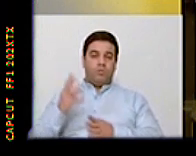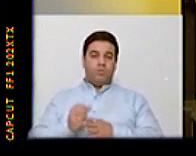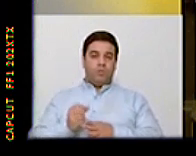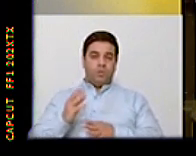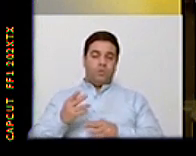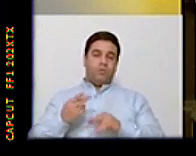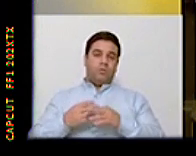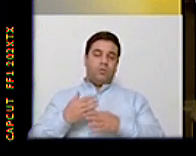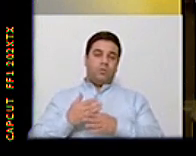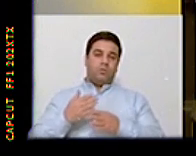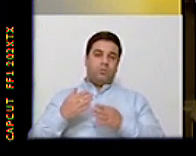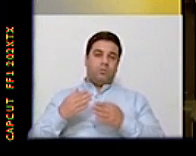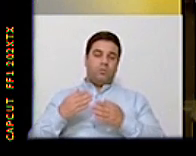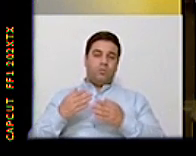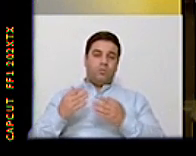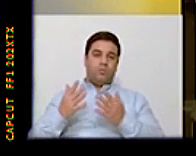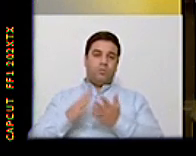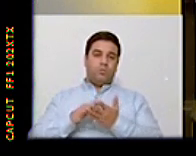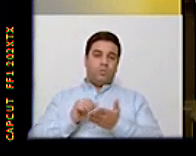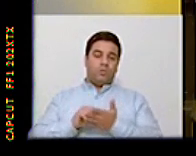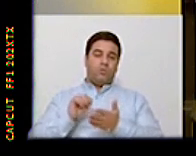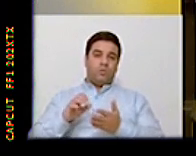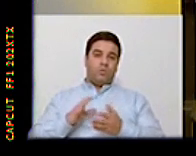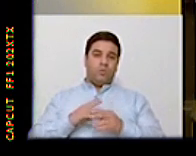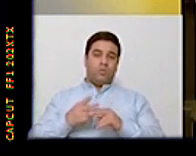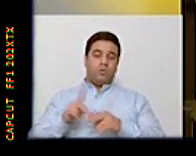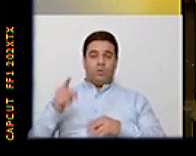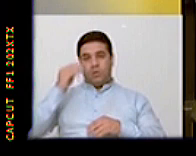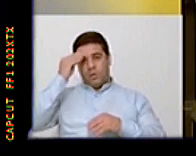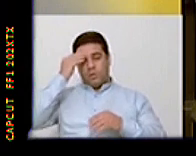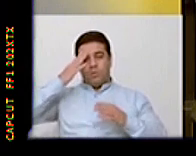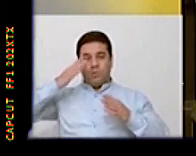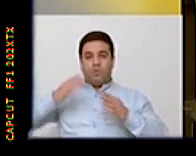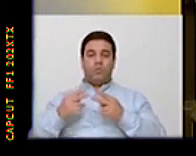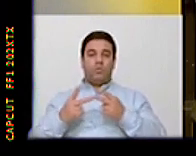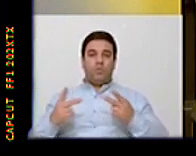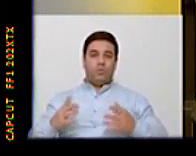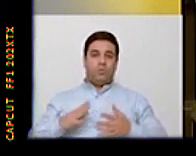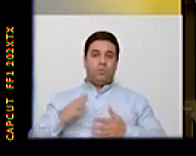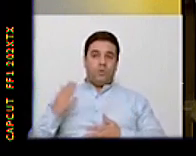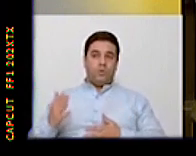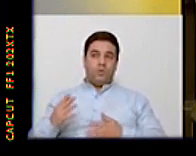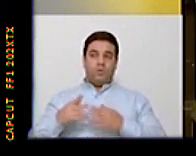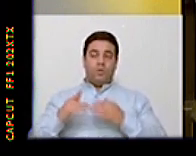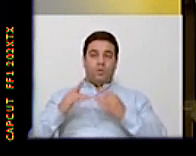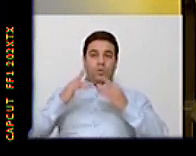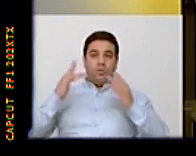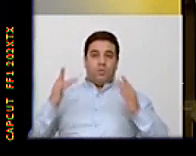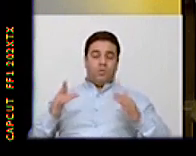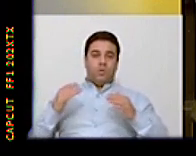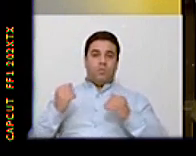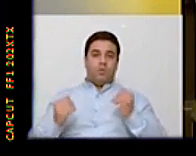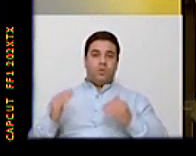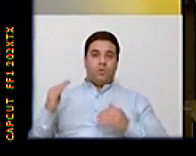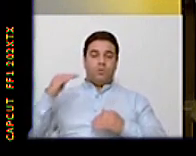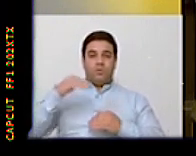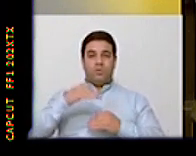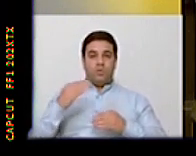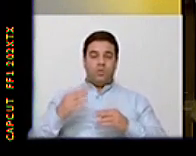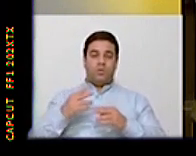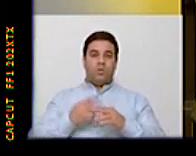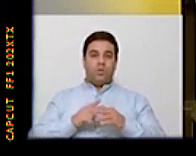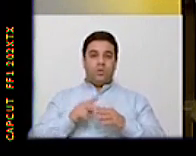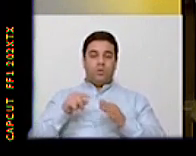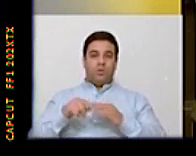va buzilib ketishi mumkin. Mana shunday hodisa Yaponiyada sodir bo'lgan va ko'prik avtomobillar harakat qiladigan betondan